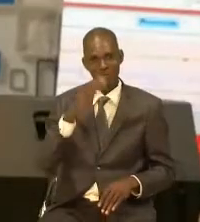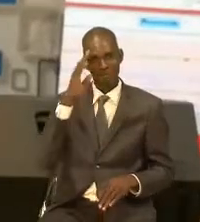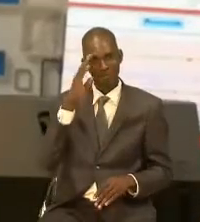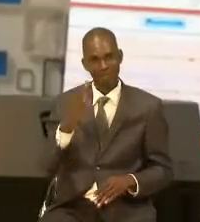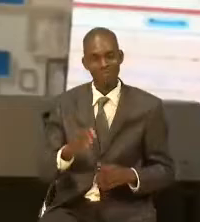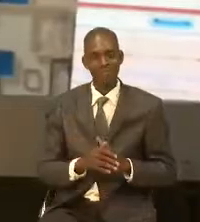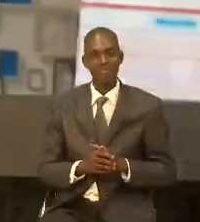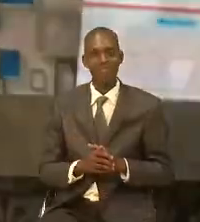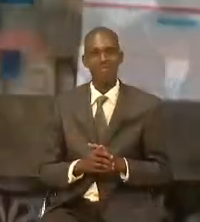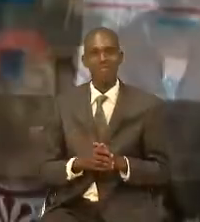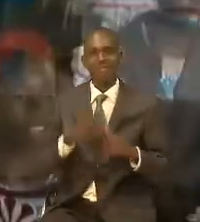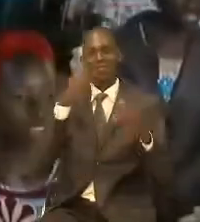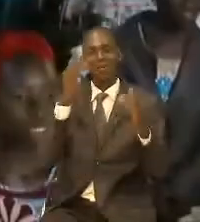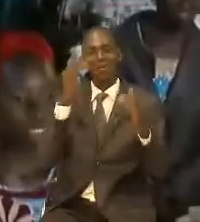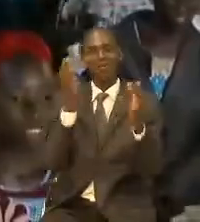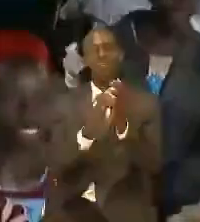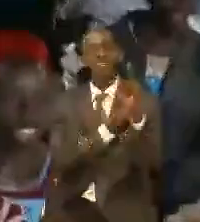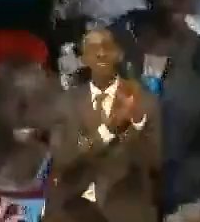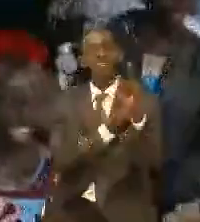praise the lord